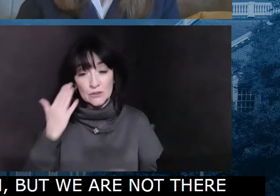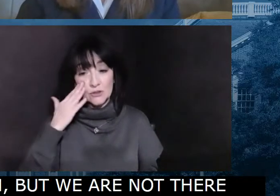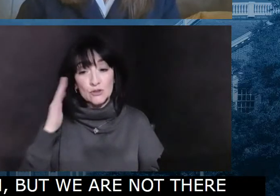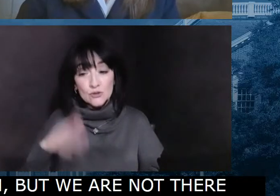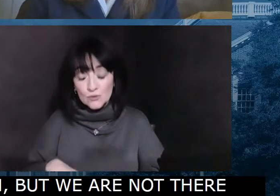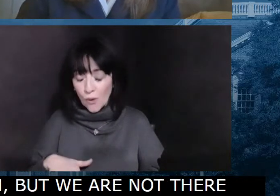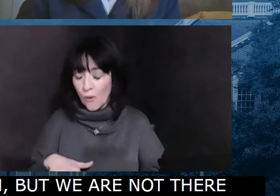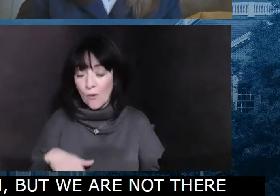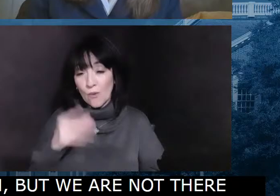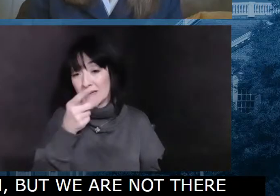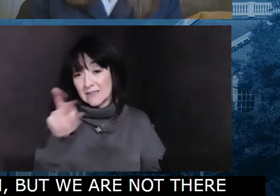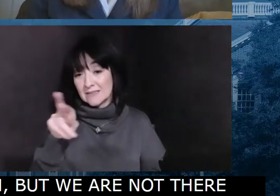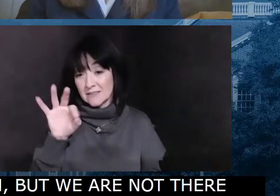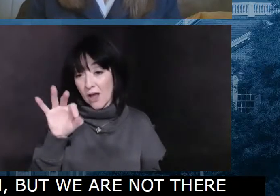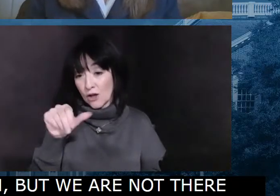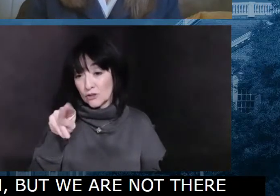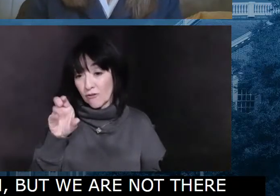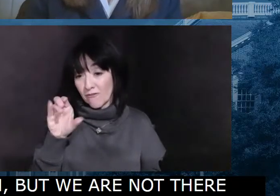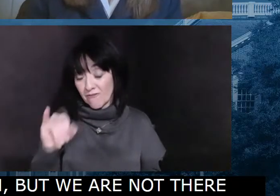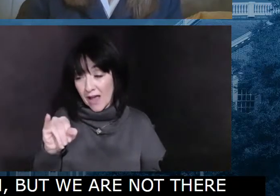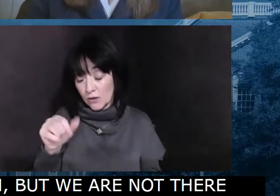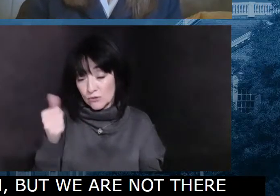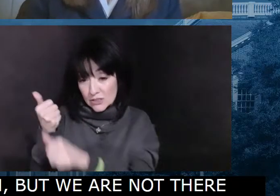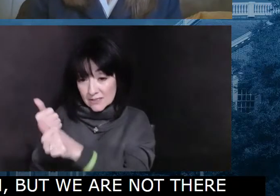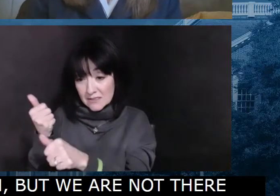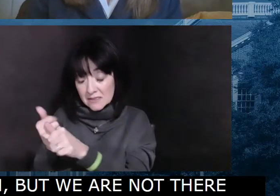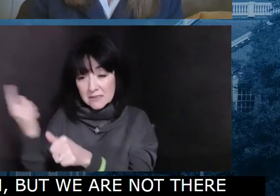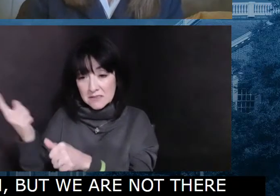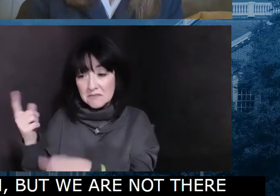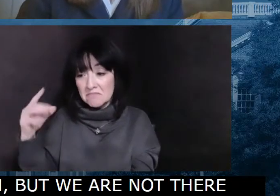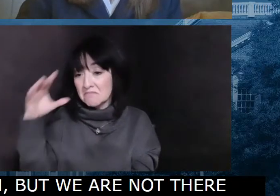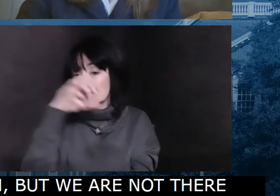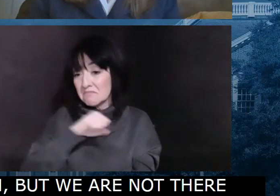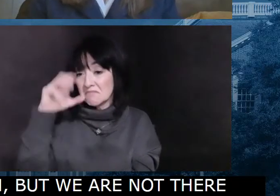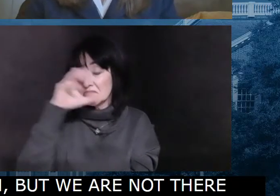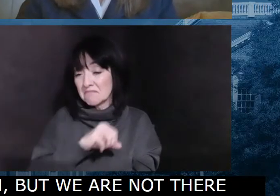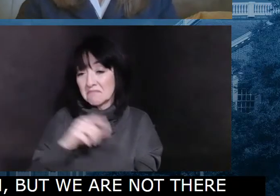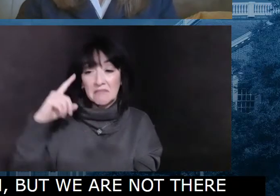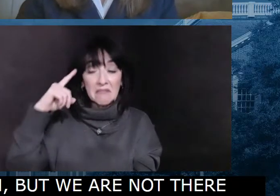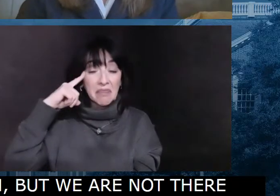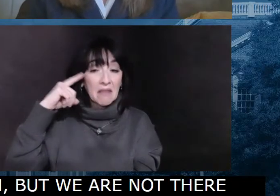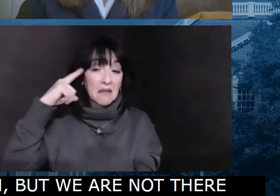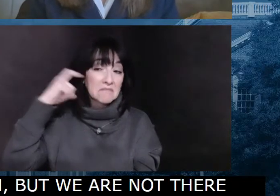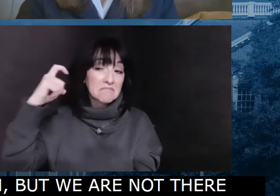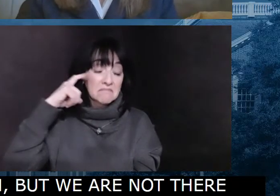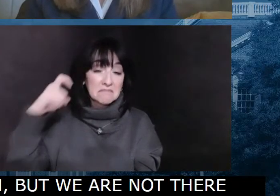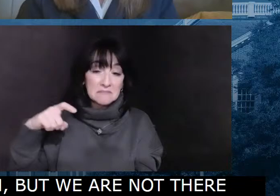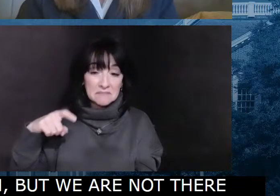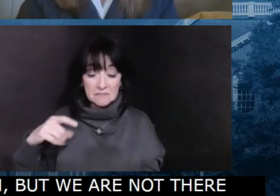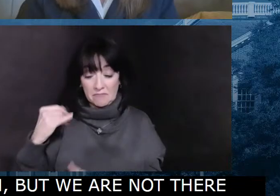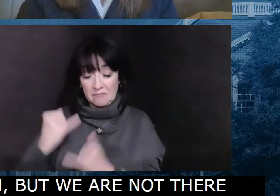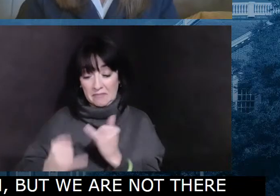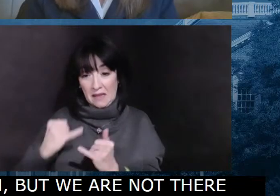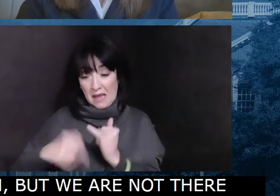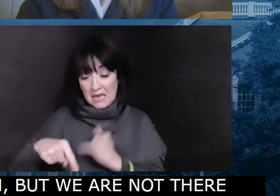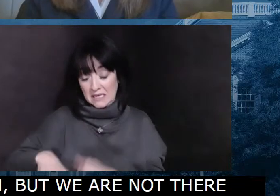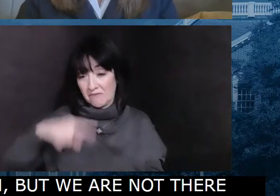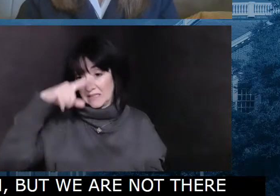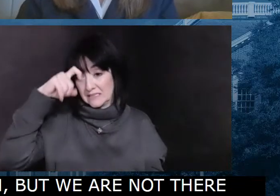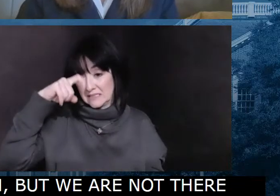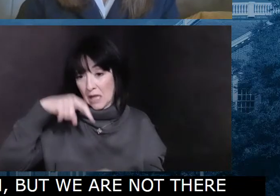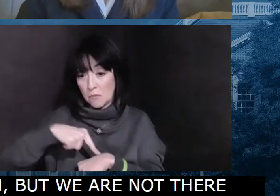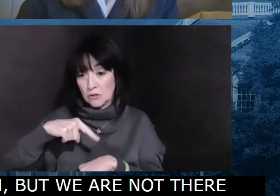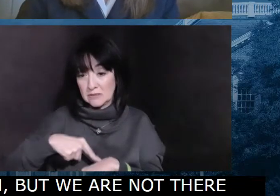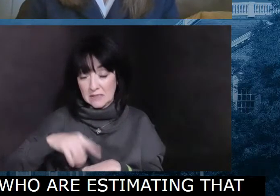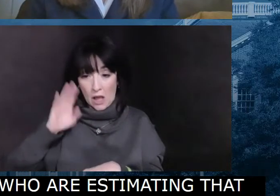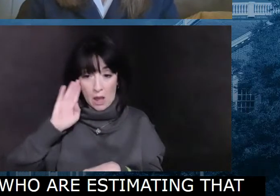Fauci who are estimating that towards the end of the summer, we're going to have vaccine available for children. I think we're